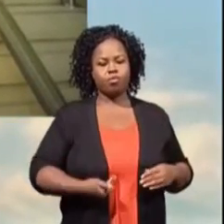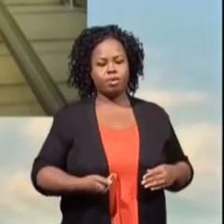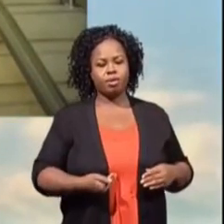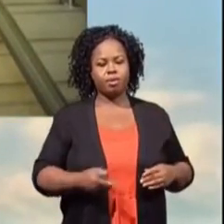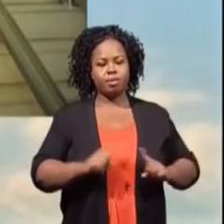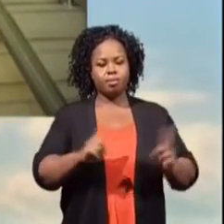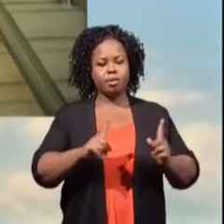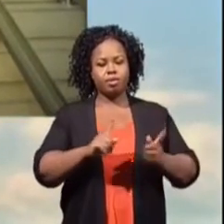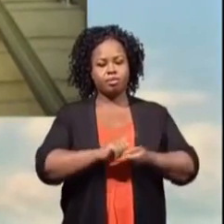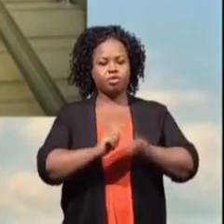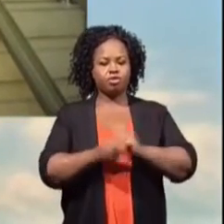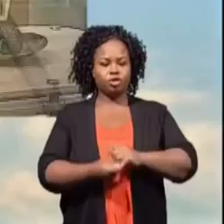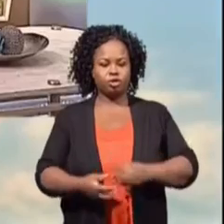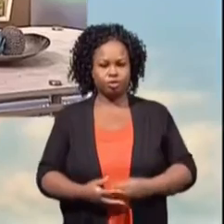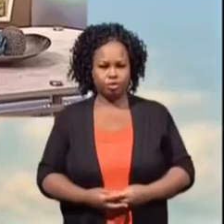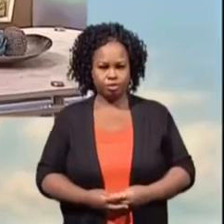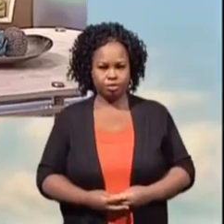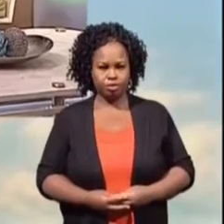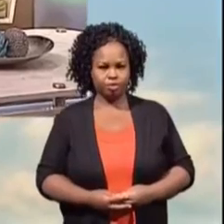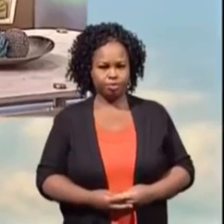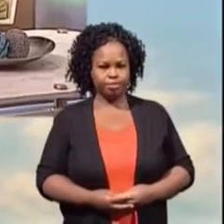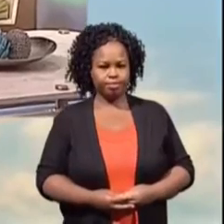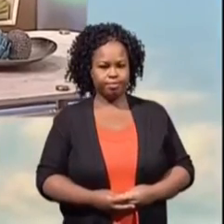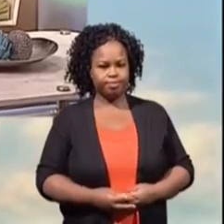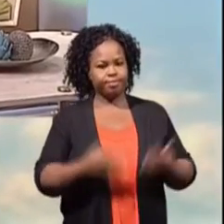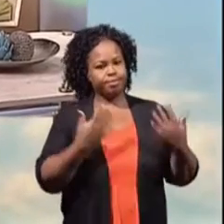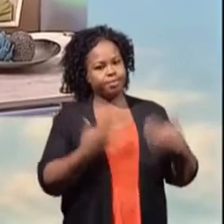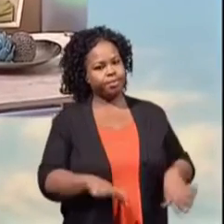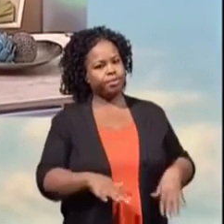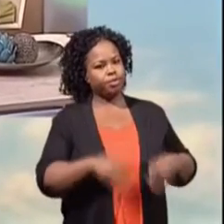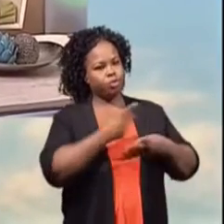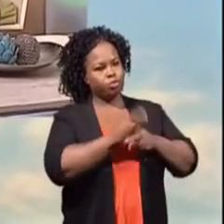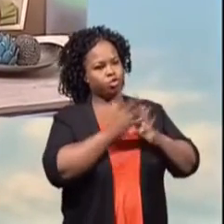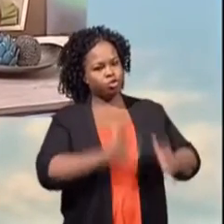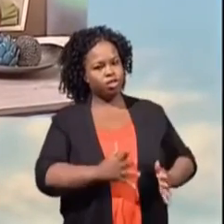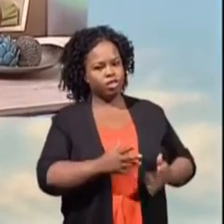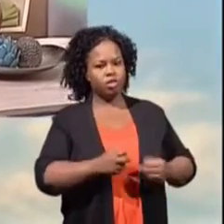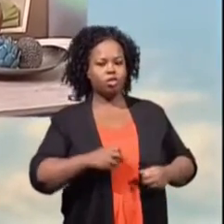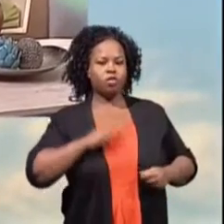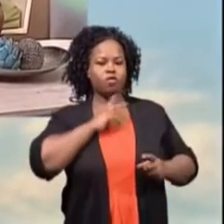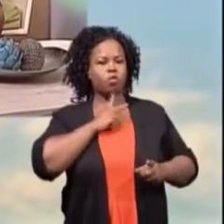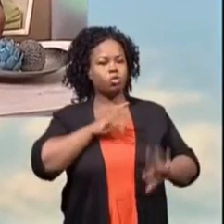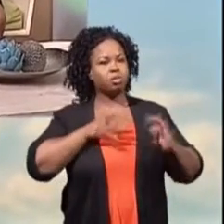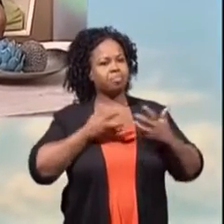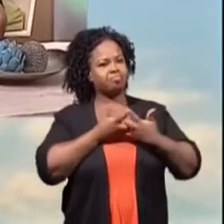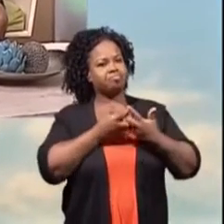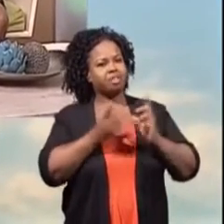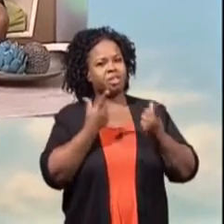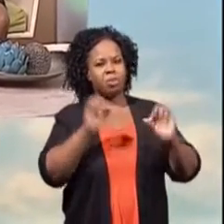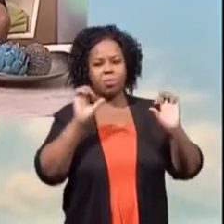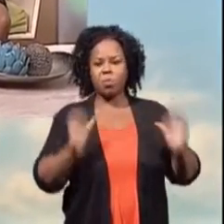nyiketa n'wanuna swakudya or swin'wana na swin'wana. Credit to our producers, those voices